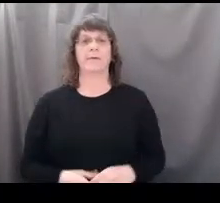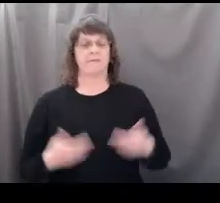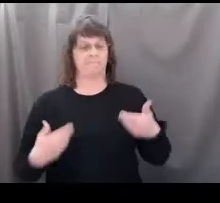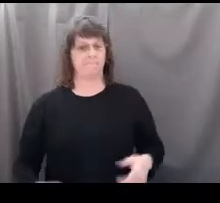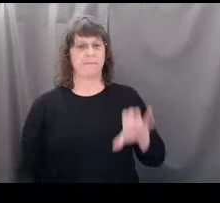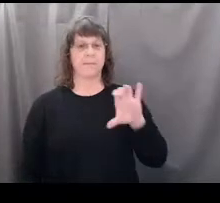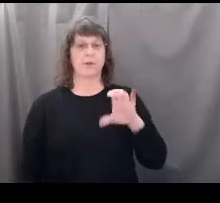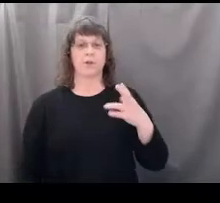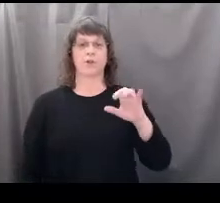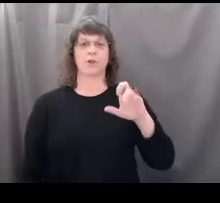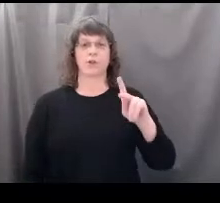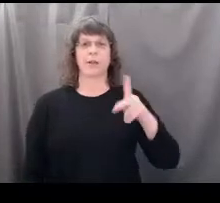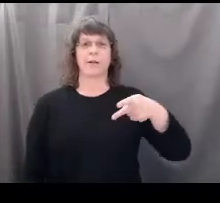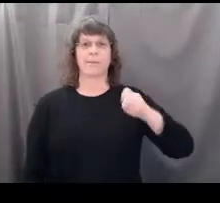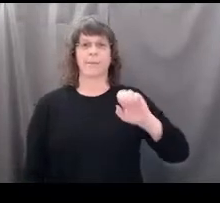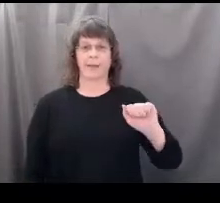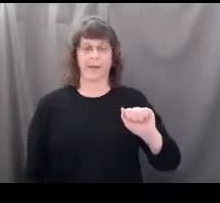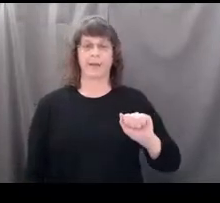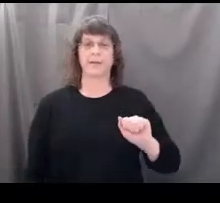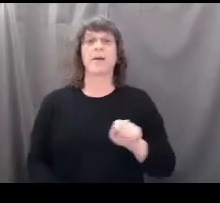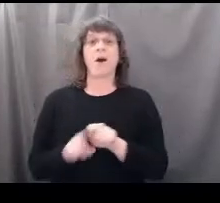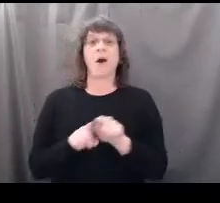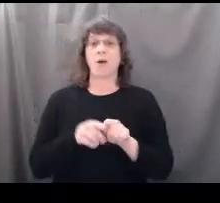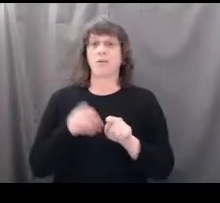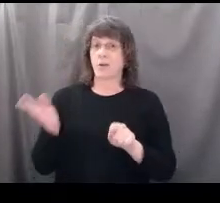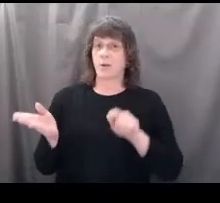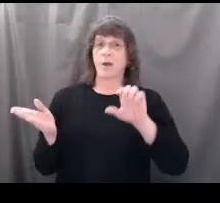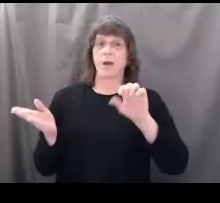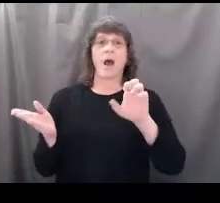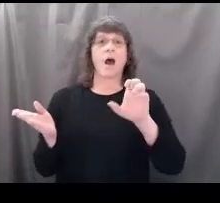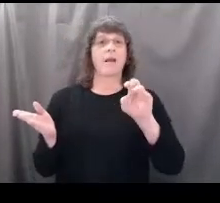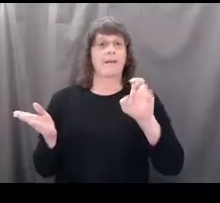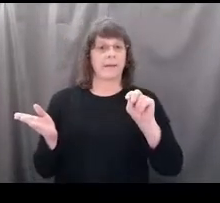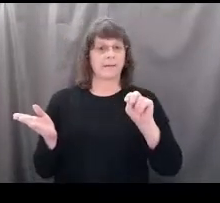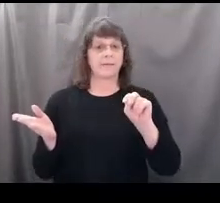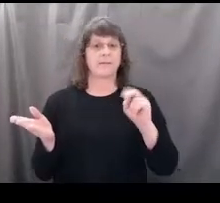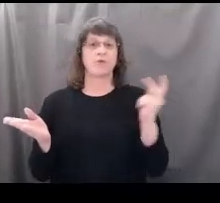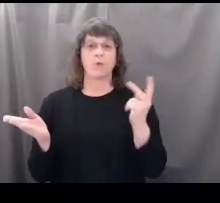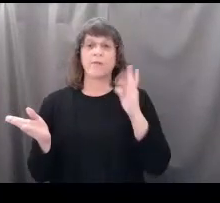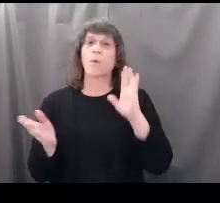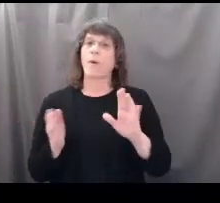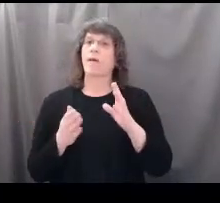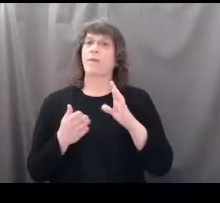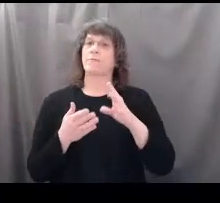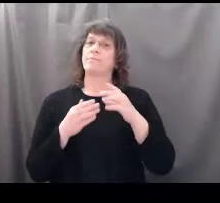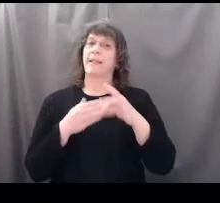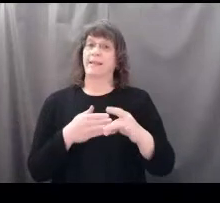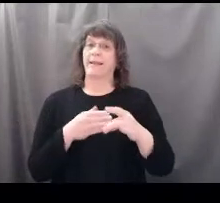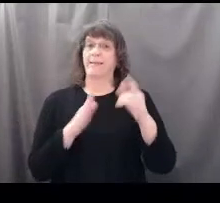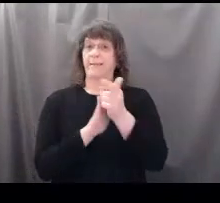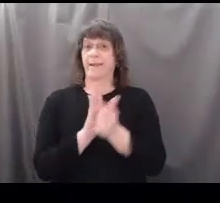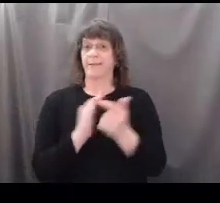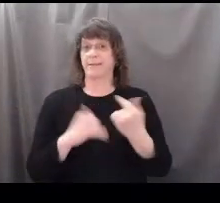I'm Chickpea, and Onion is also with us, and we're going to be leading you through the lesson